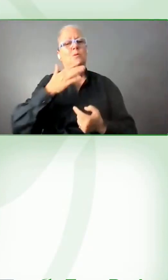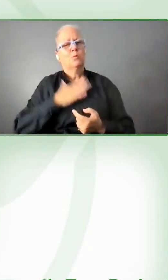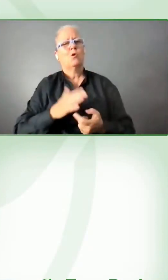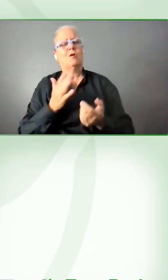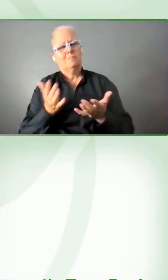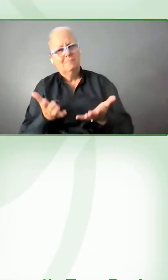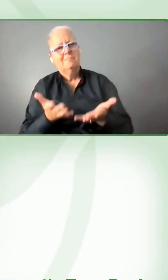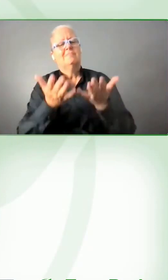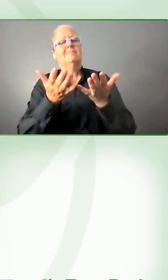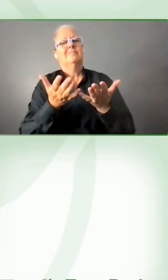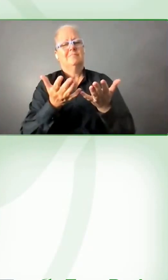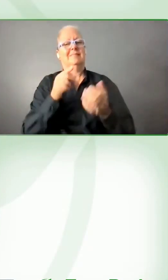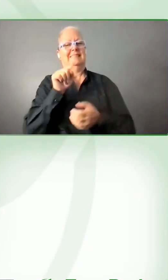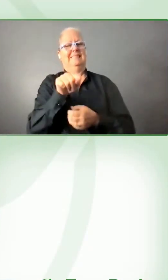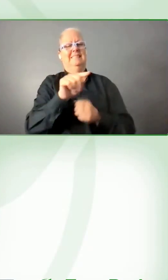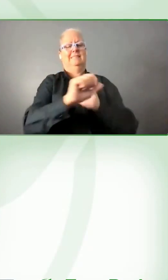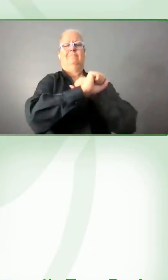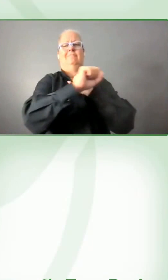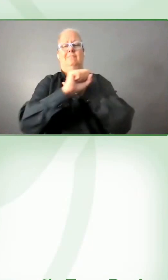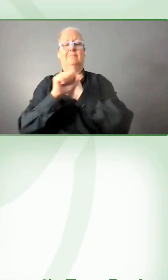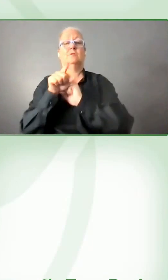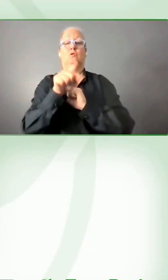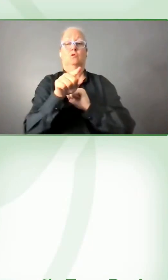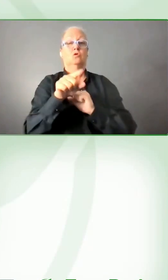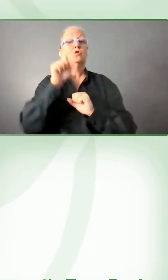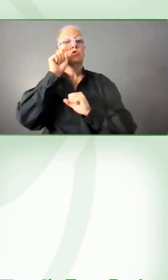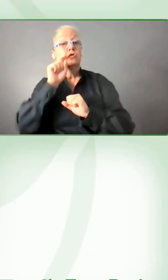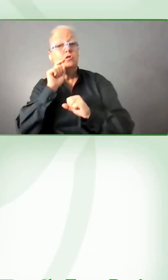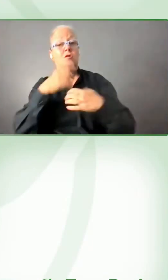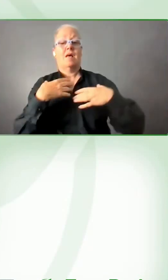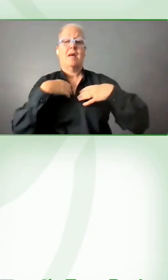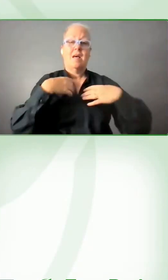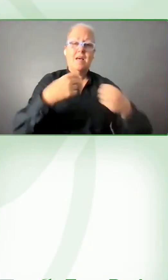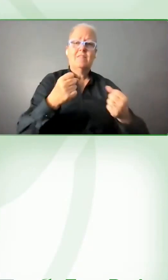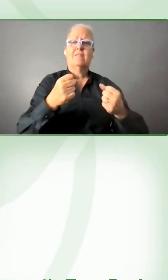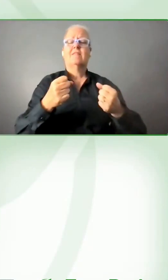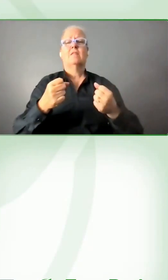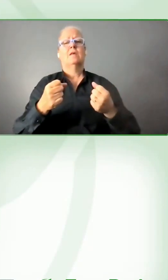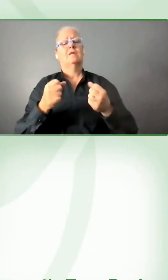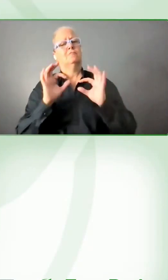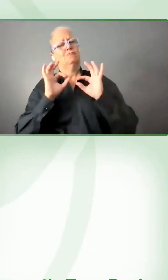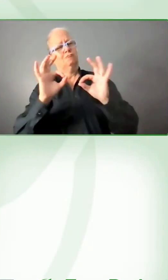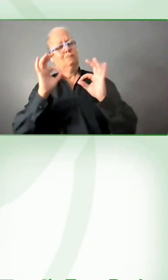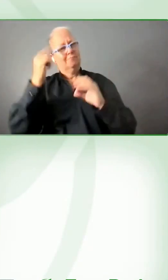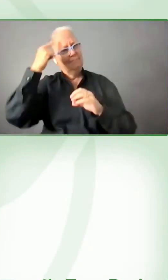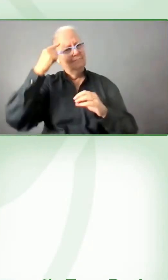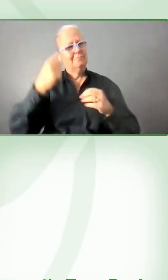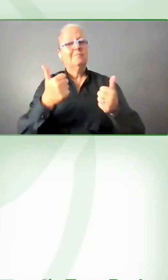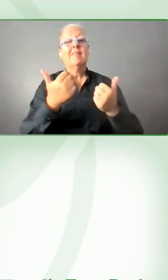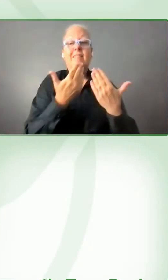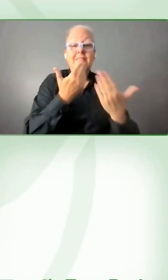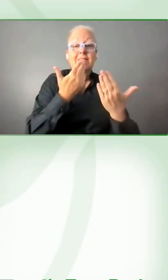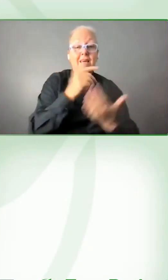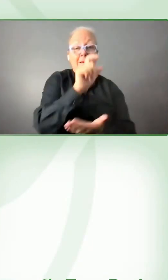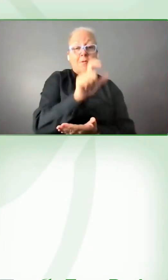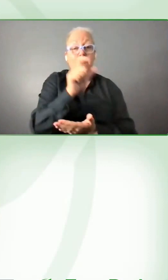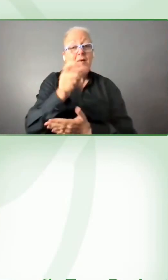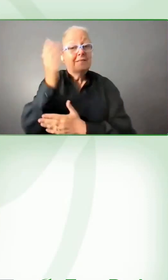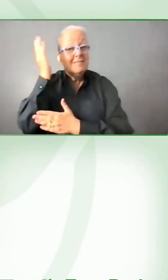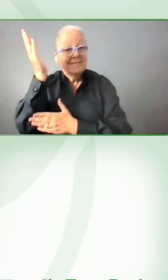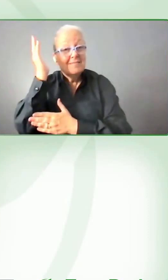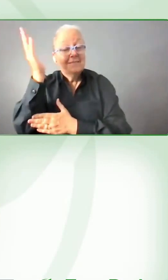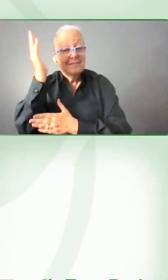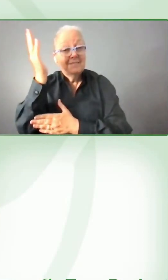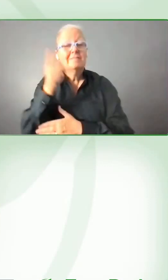sexual health and wellness for people with disabilities. Thank you all to my panelists across the globe